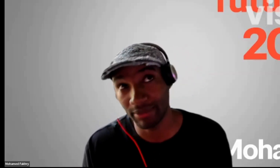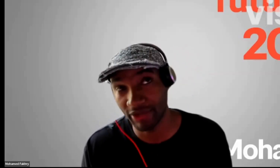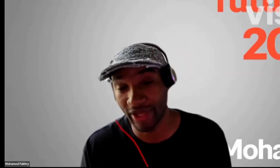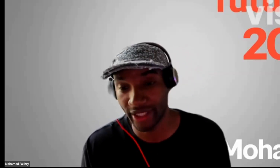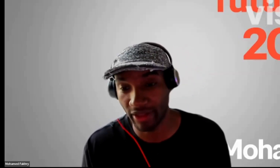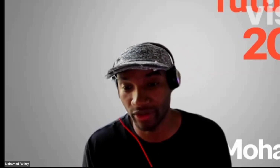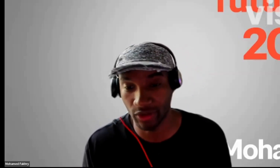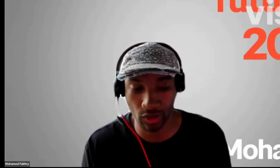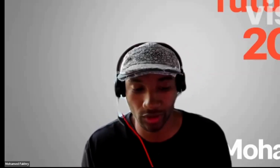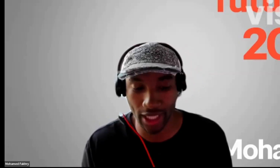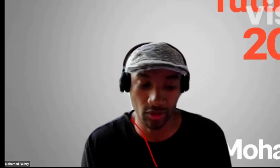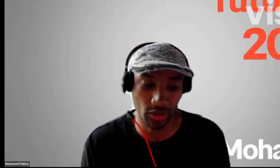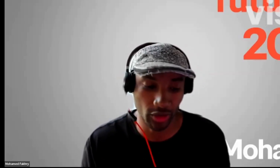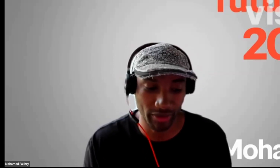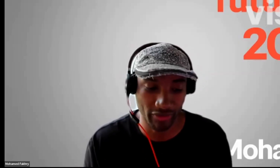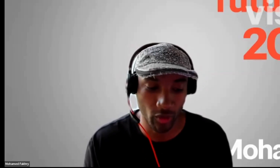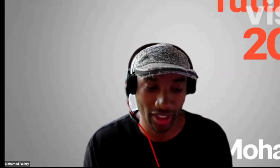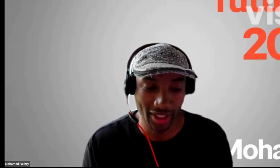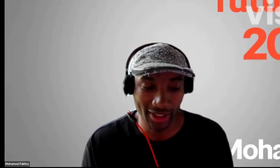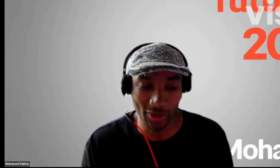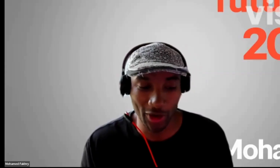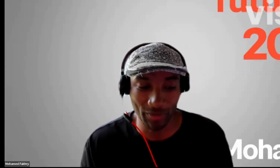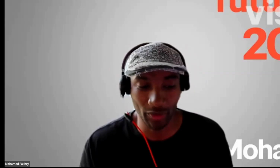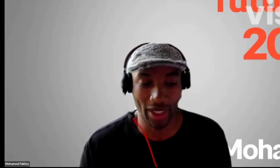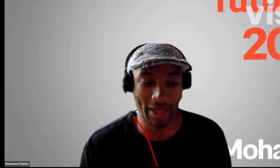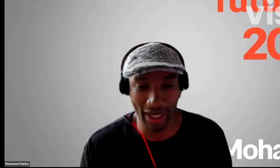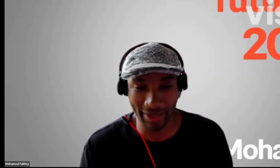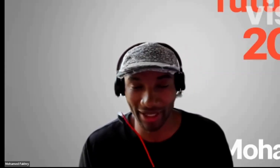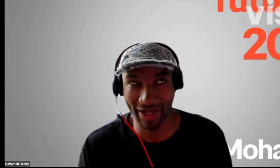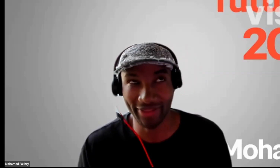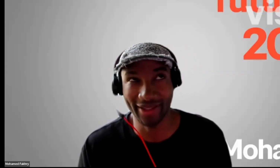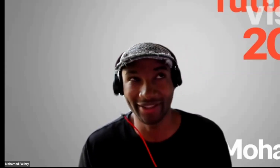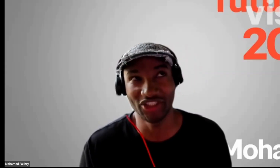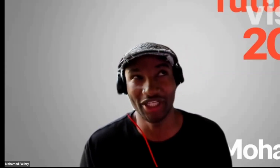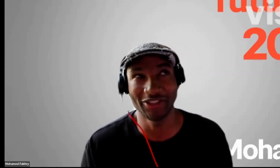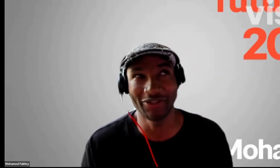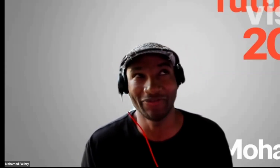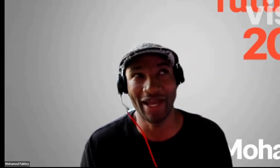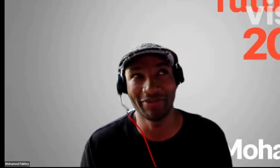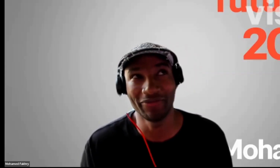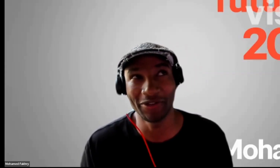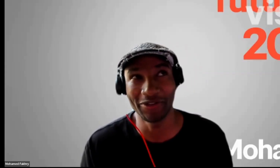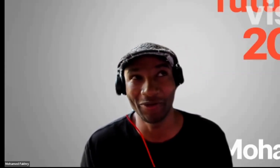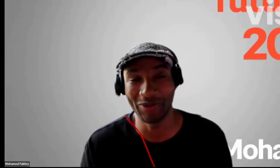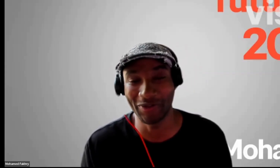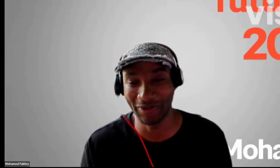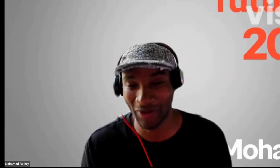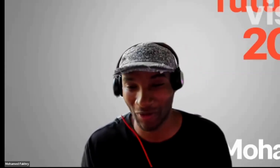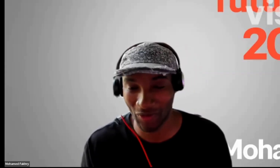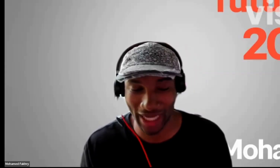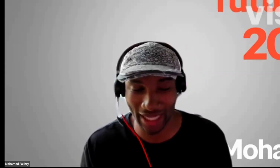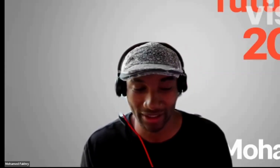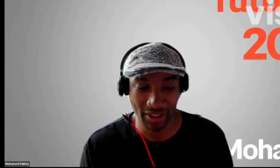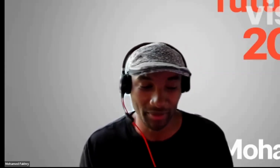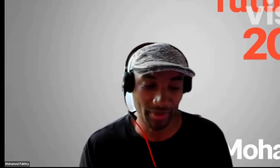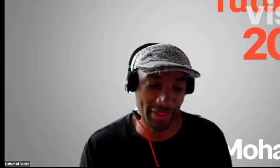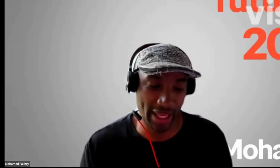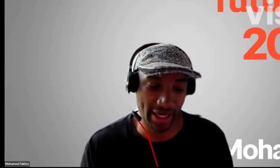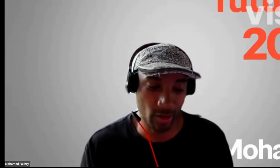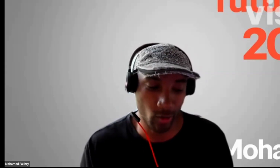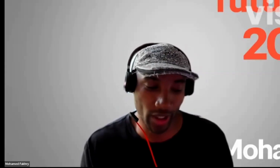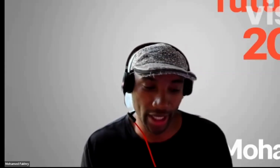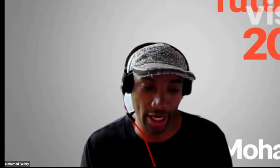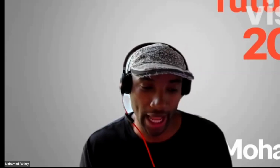then became deaf at 11 years old. So I couldn't hear before. So when I became deaf, I think the challenge at first was, to communicate.